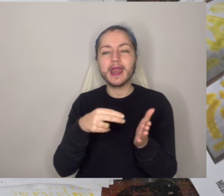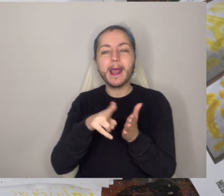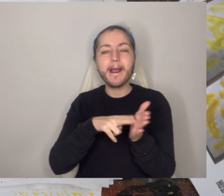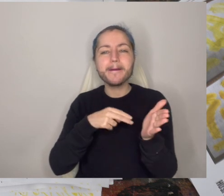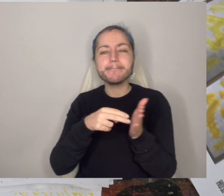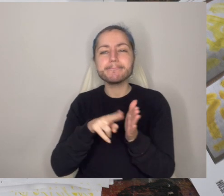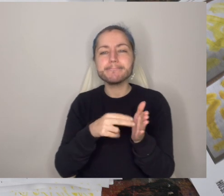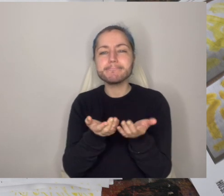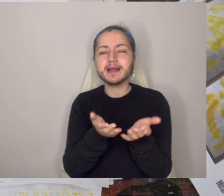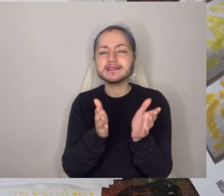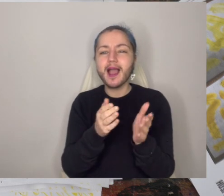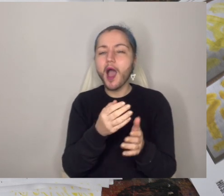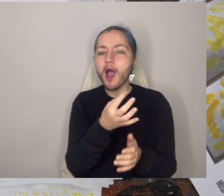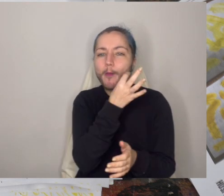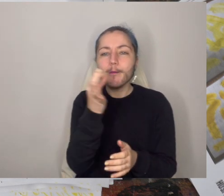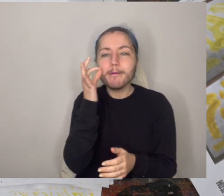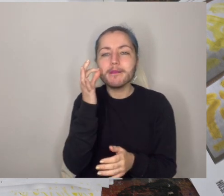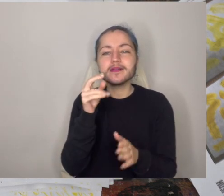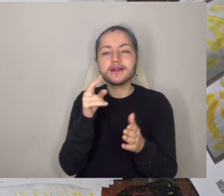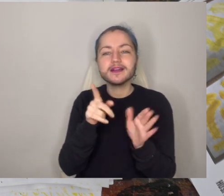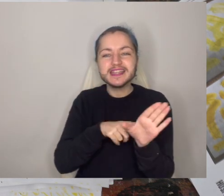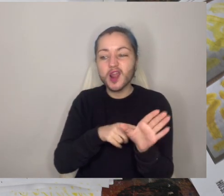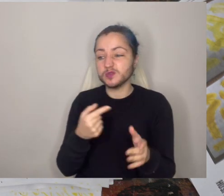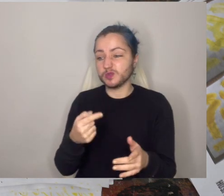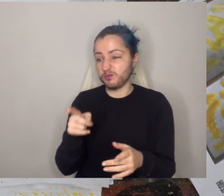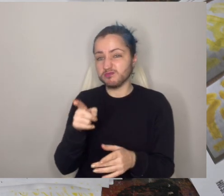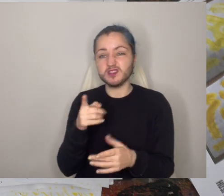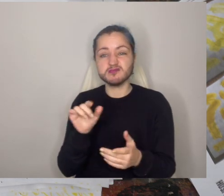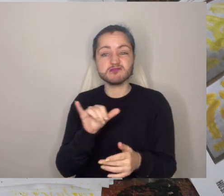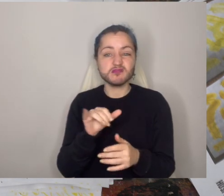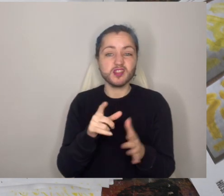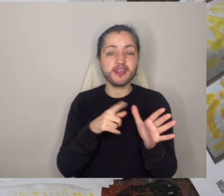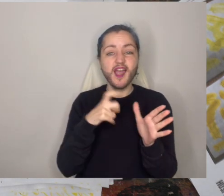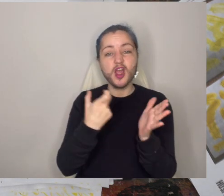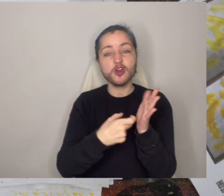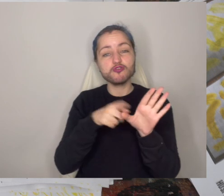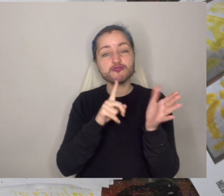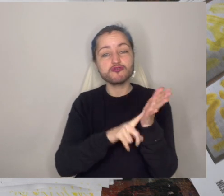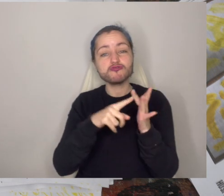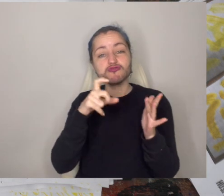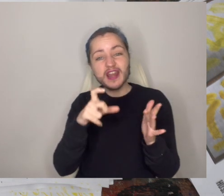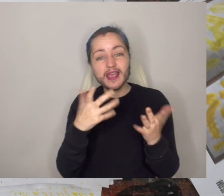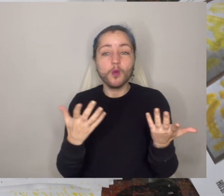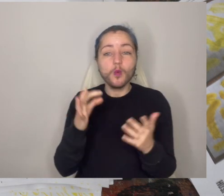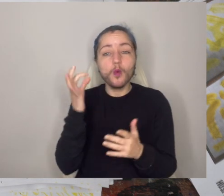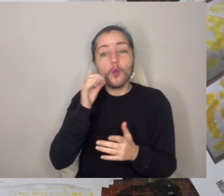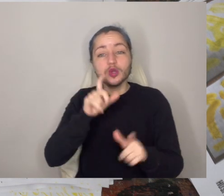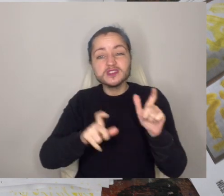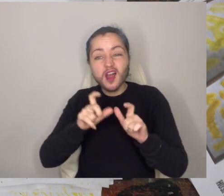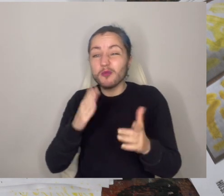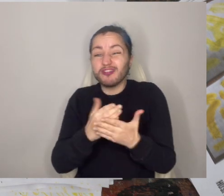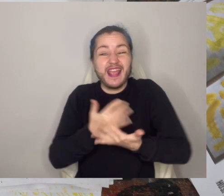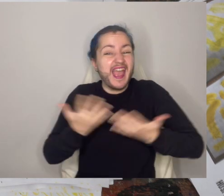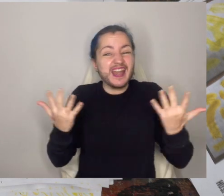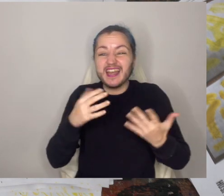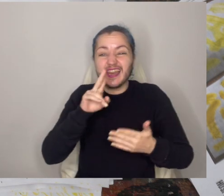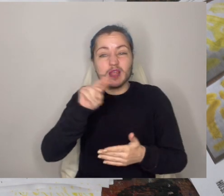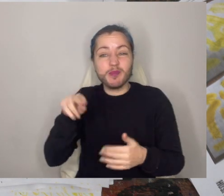part of the workshop. So if you're using paints, for these what I've done is I've